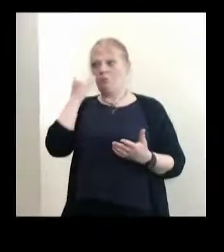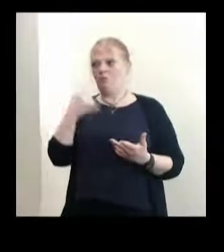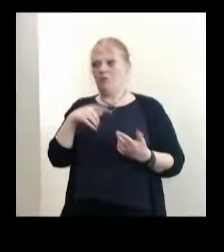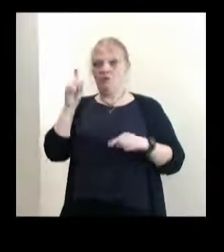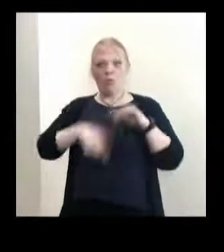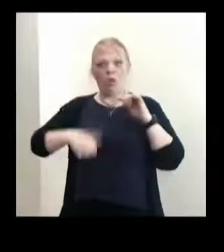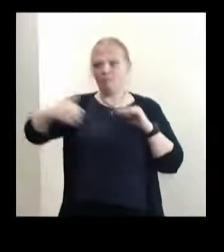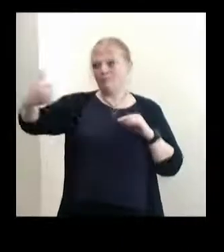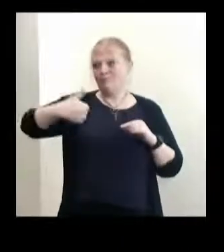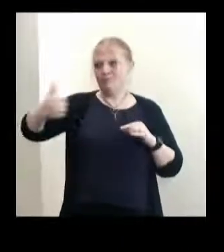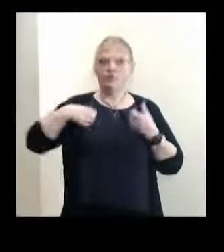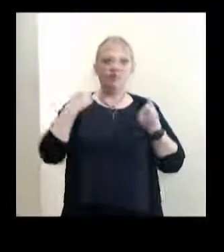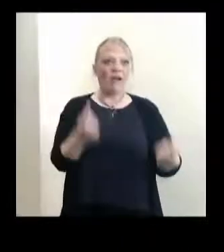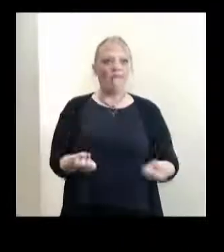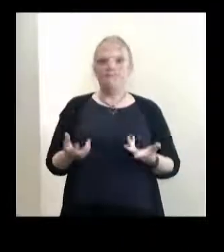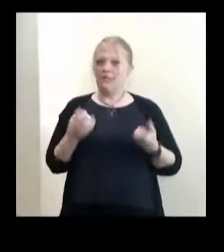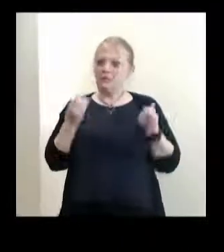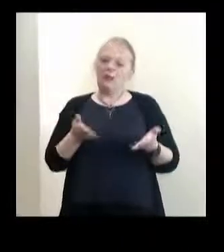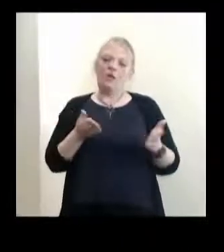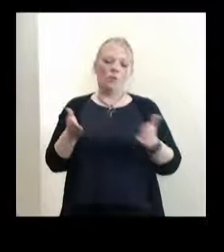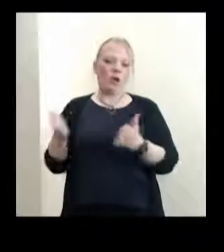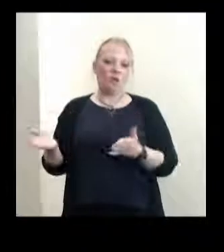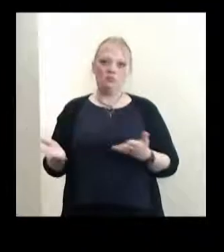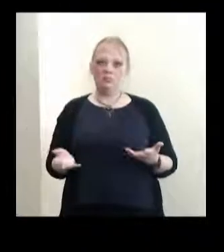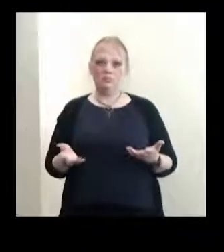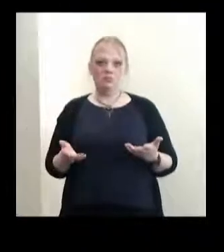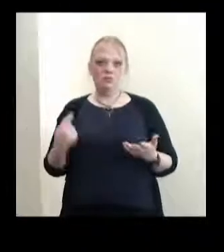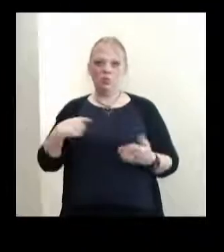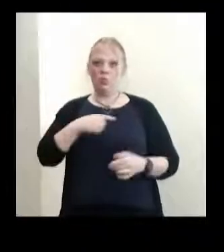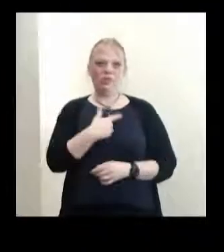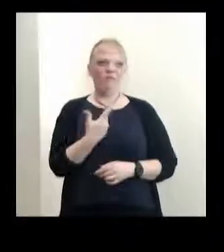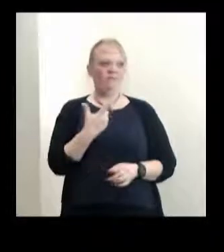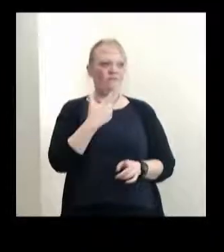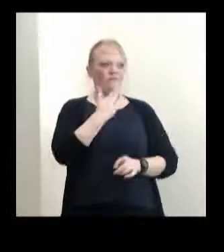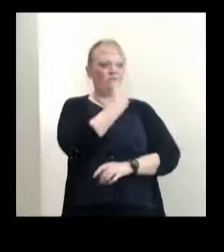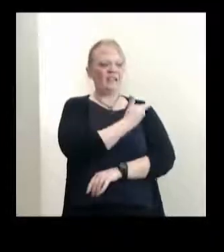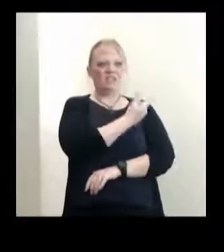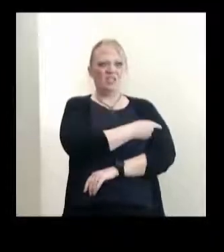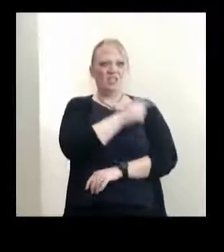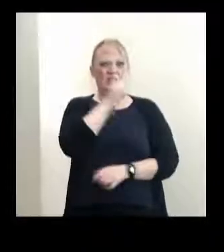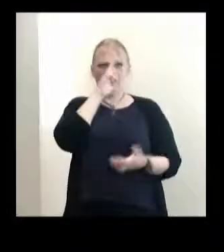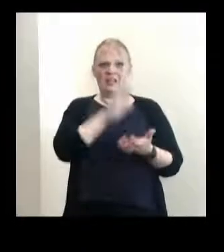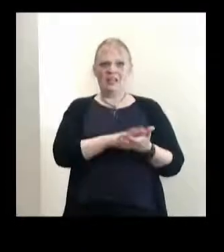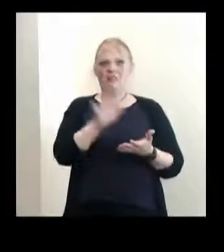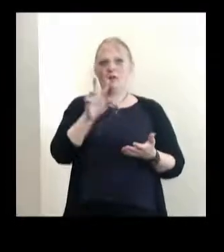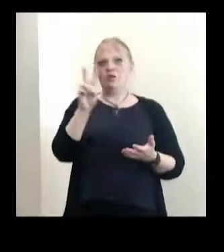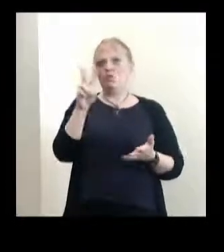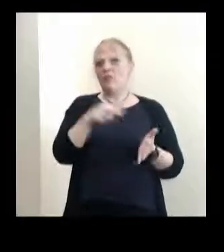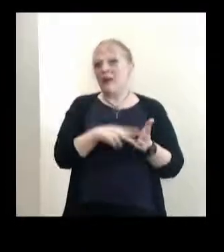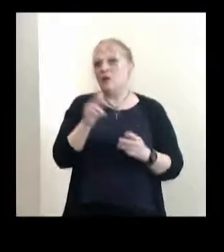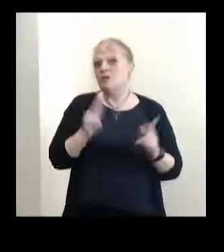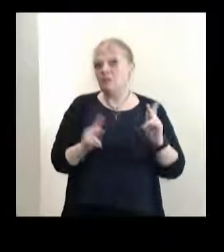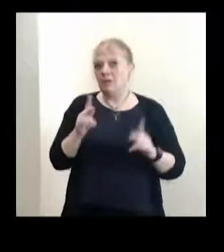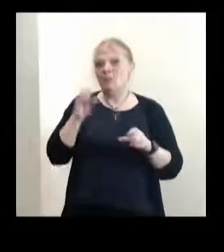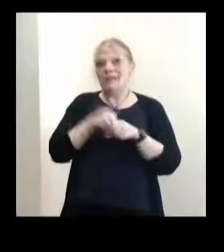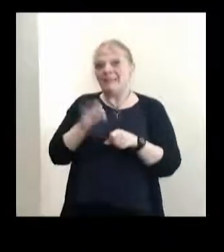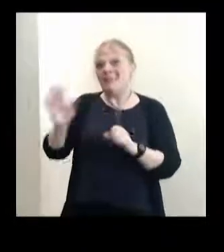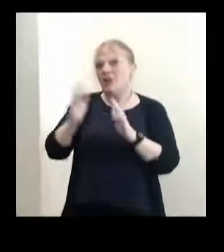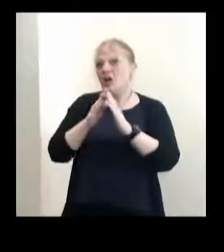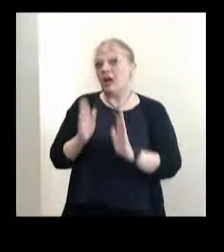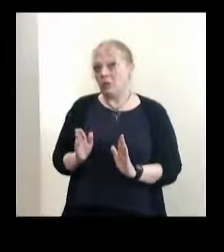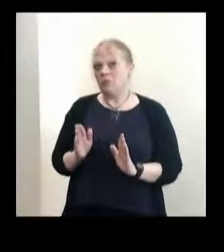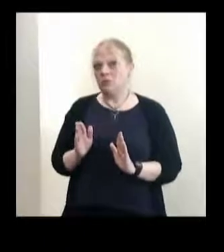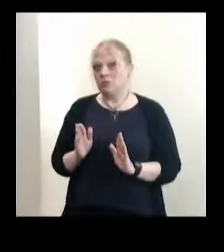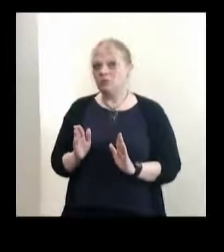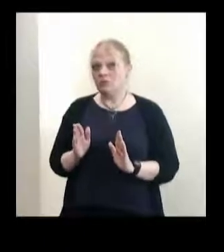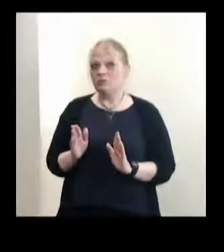with transportation, there are many ways to do it. We've vaccinated, I believe, about 2,000 people in their residences as of right